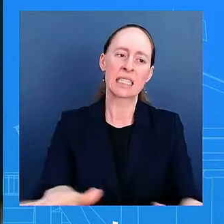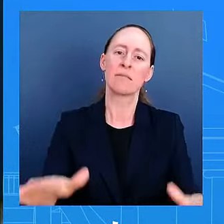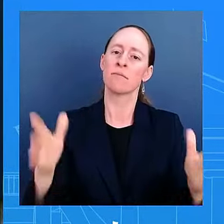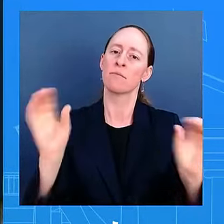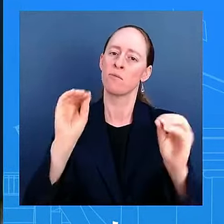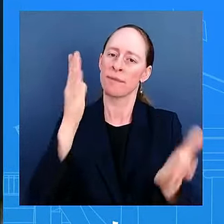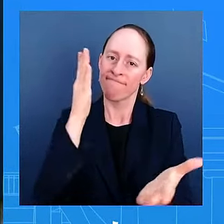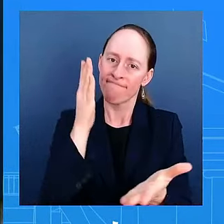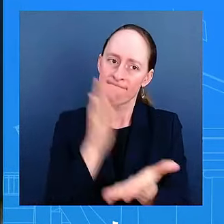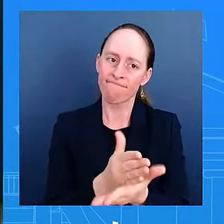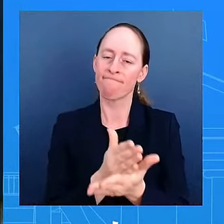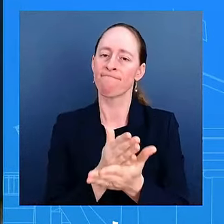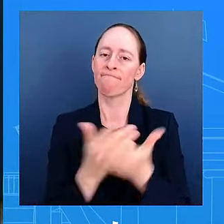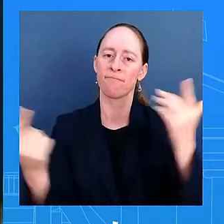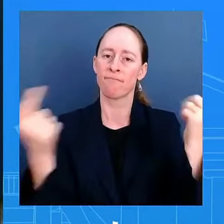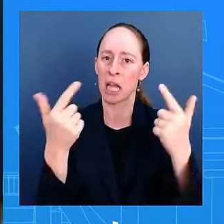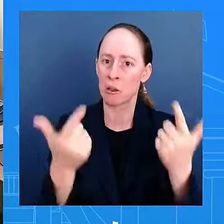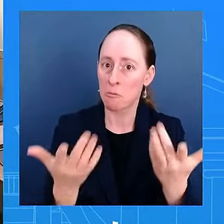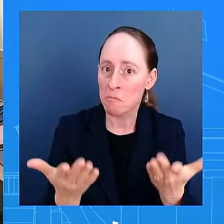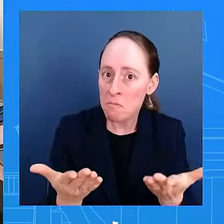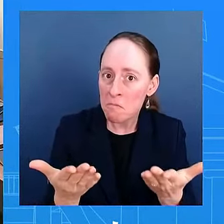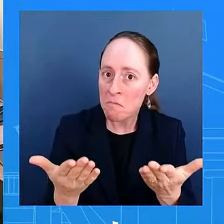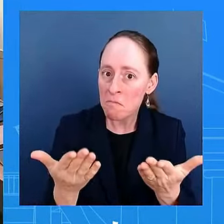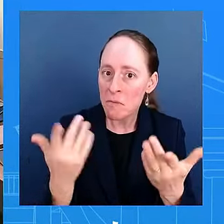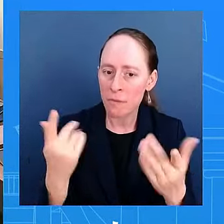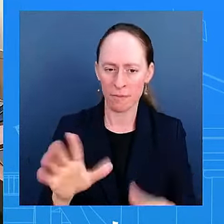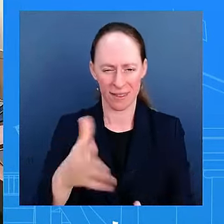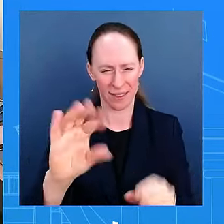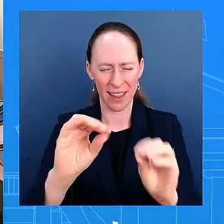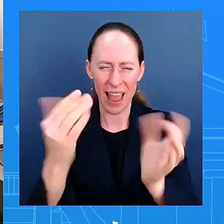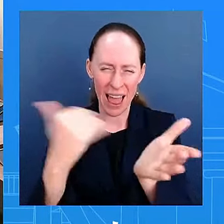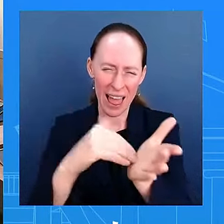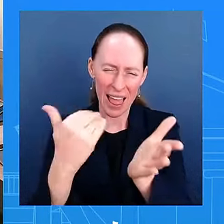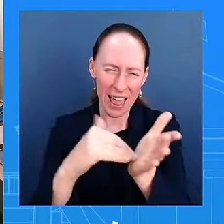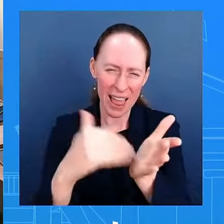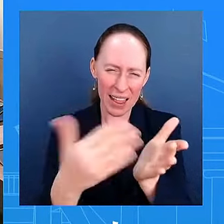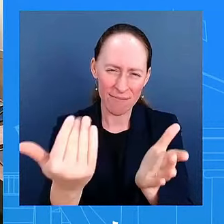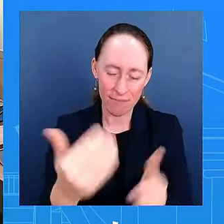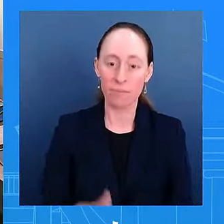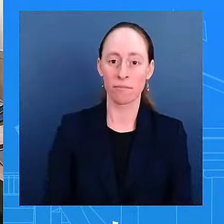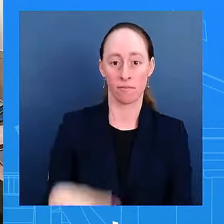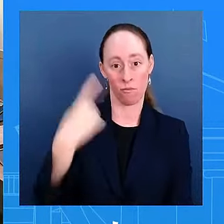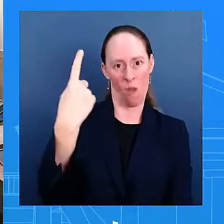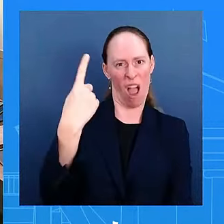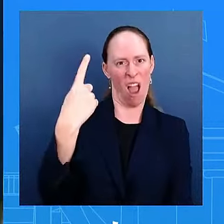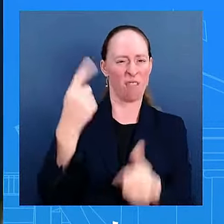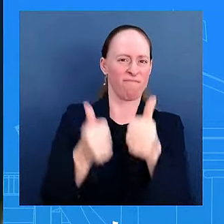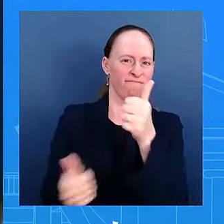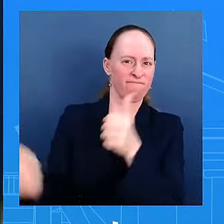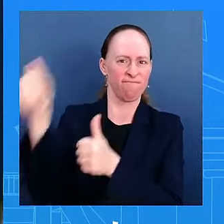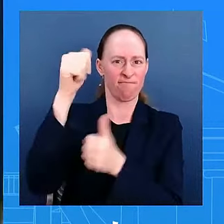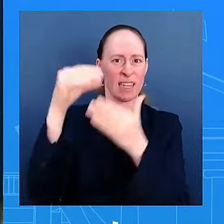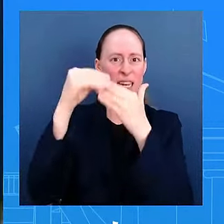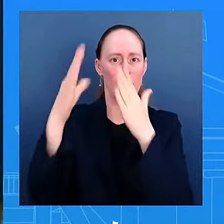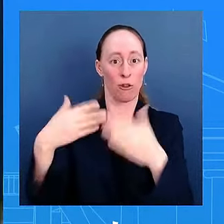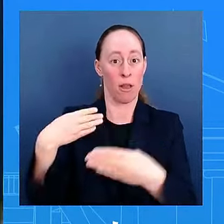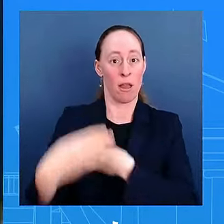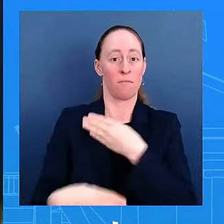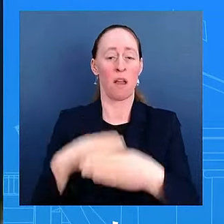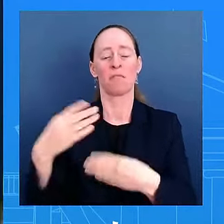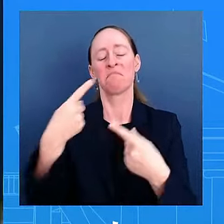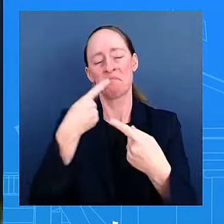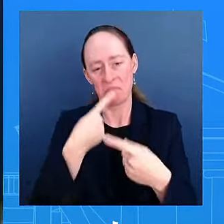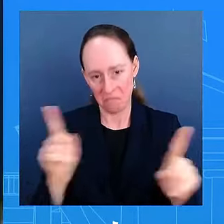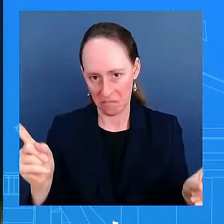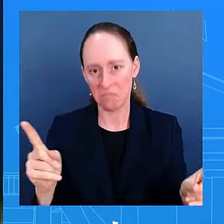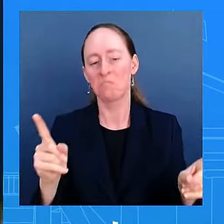The Deputy Secretary General of Hezbollah expressed support for a ceasefire deal. Look, what I will say is